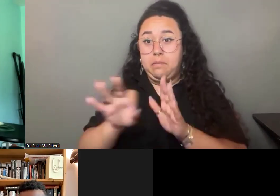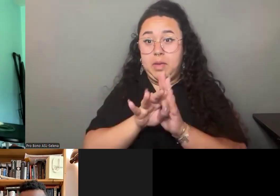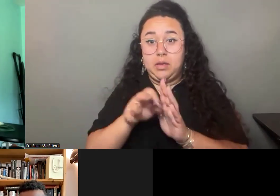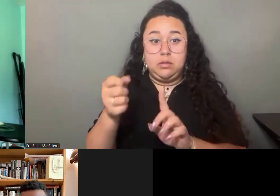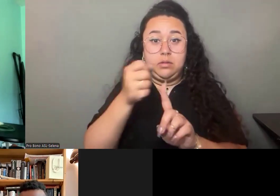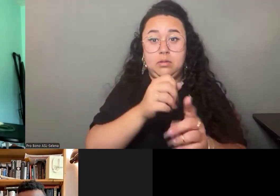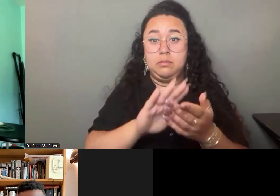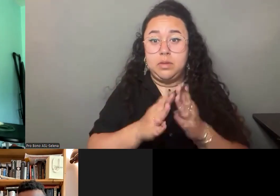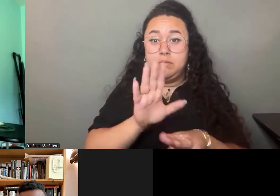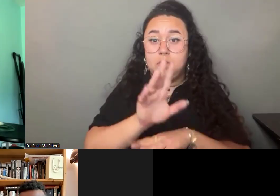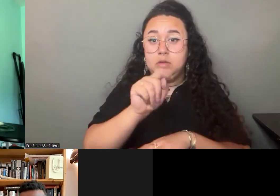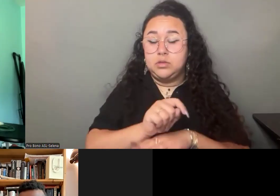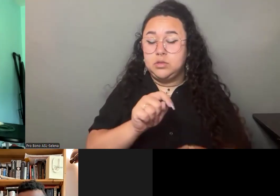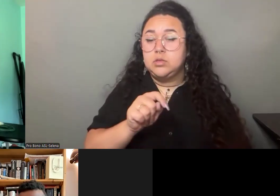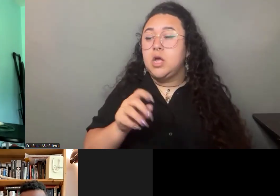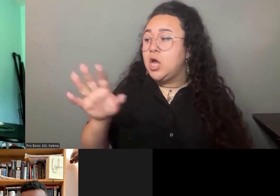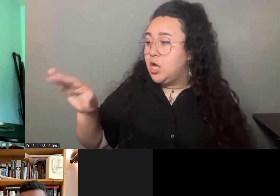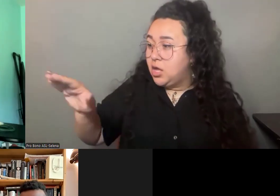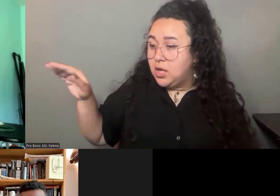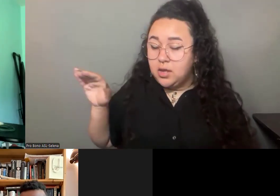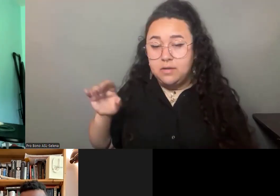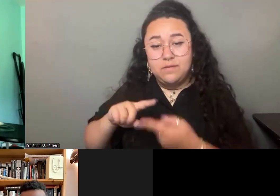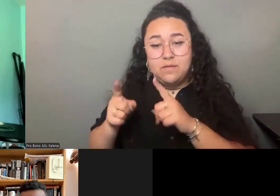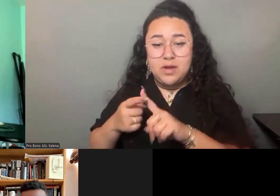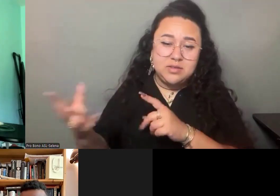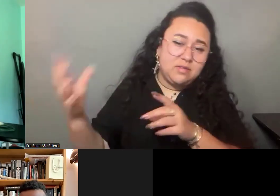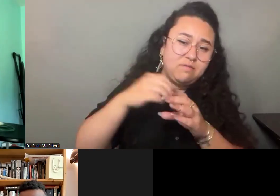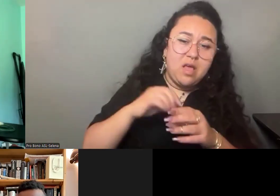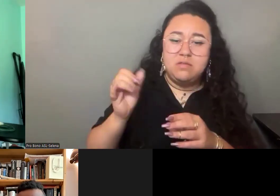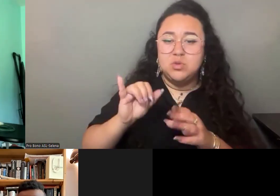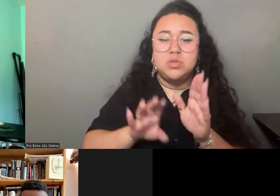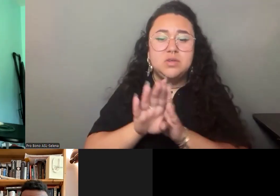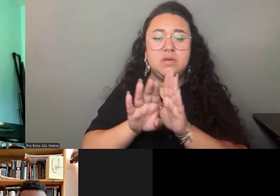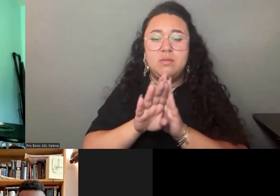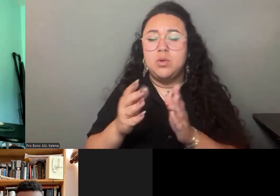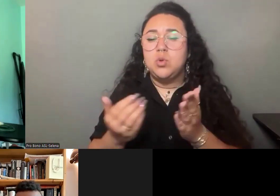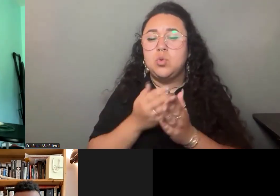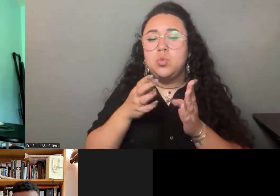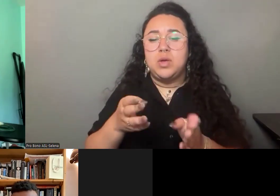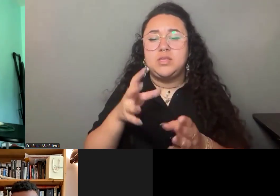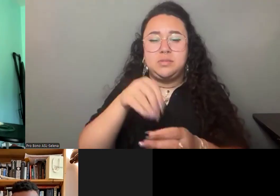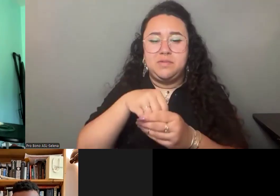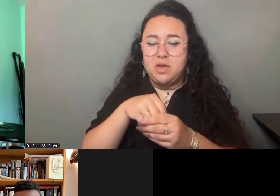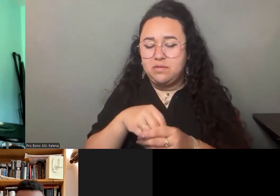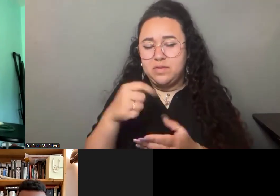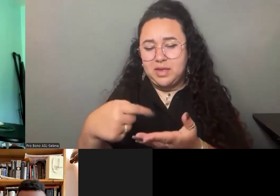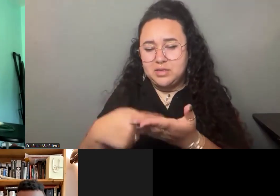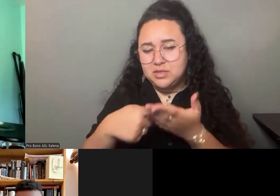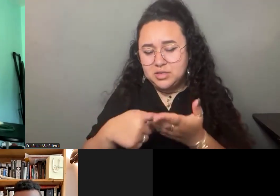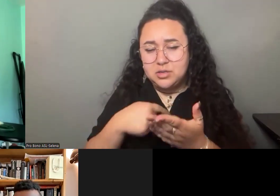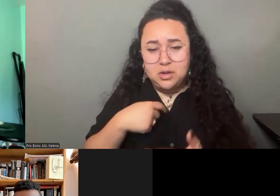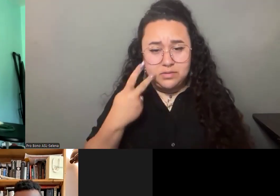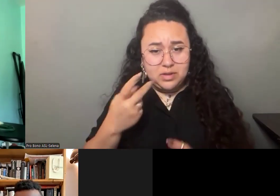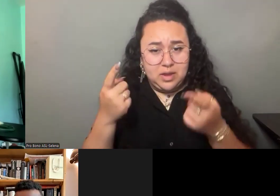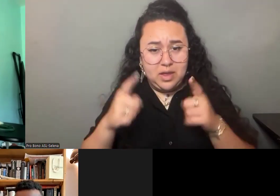experiences back to those spaces and develop new avenues of engagement there as well. And we've seen that happen